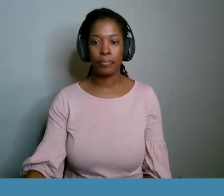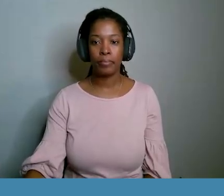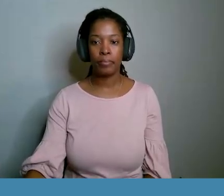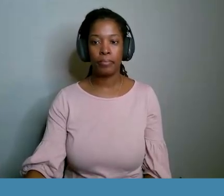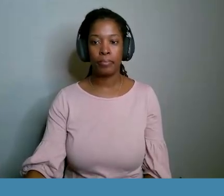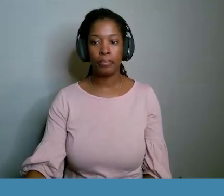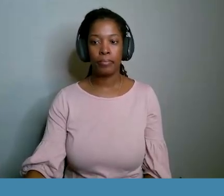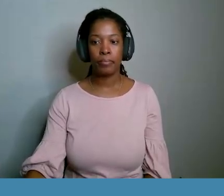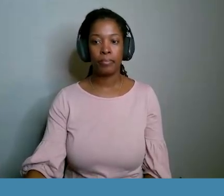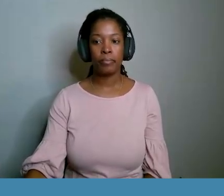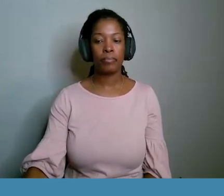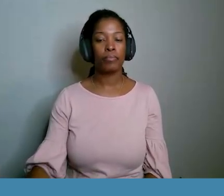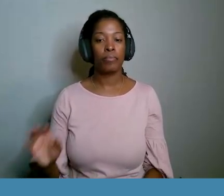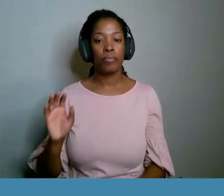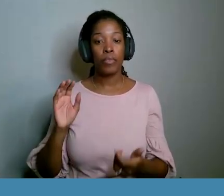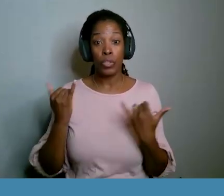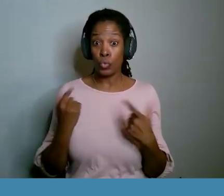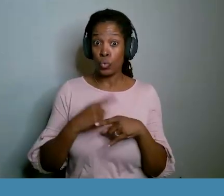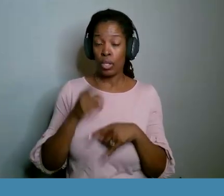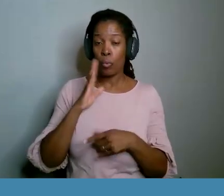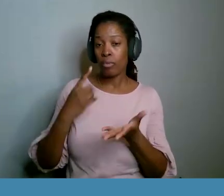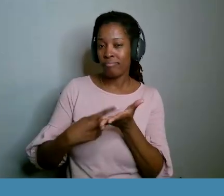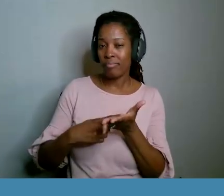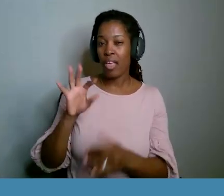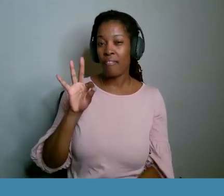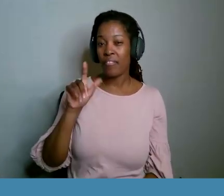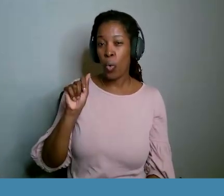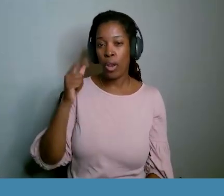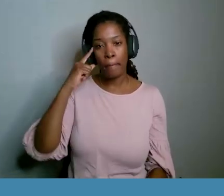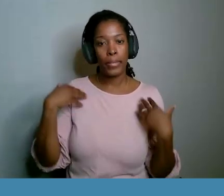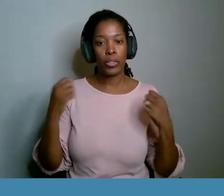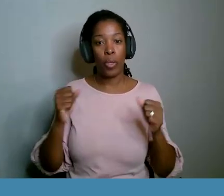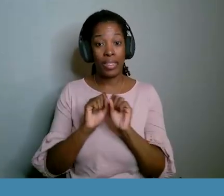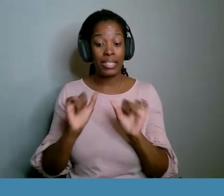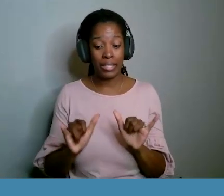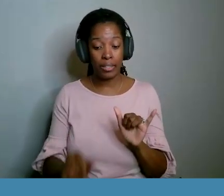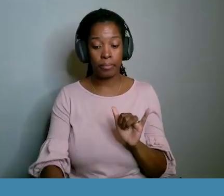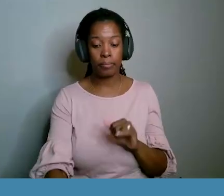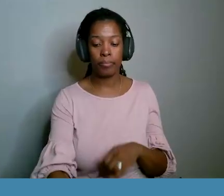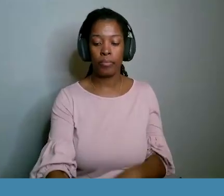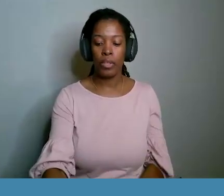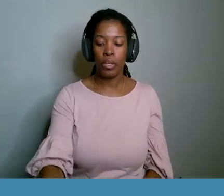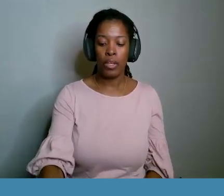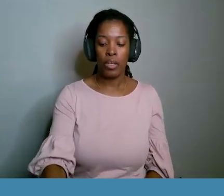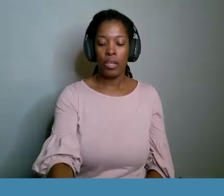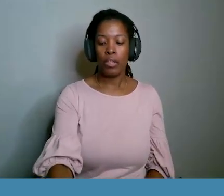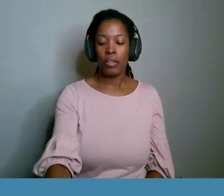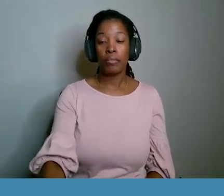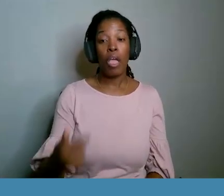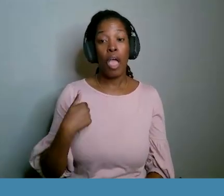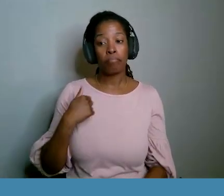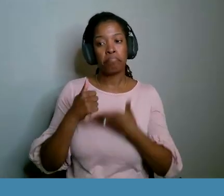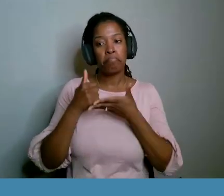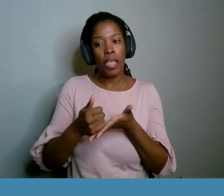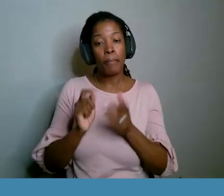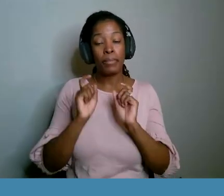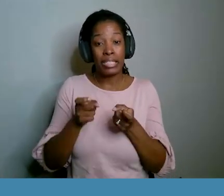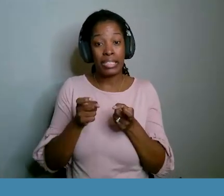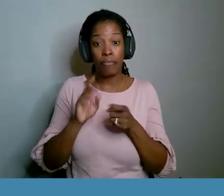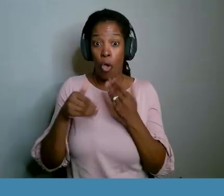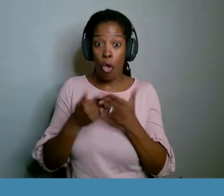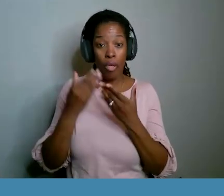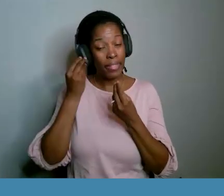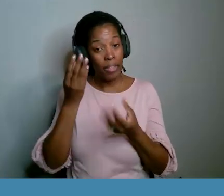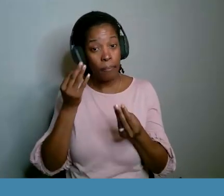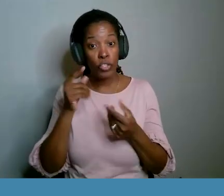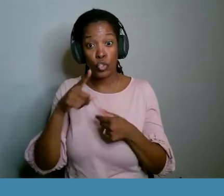So today we're going to be talking about Florida's mental health system and pretty much helping to give you all the information that you need to